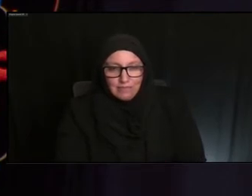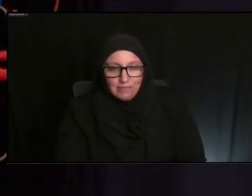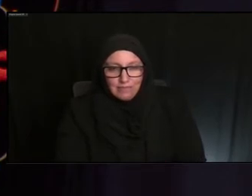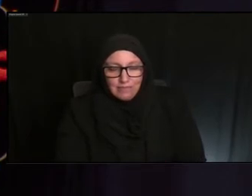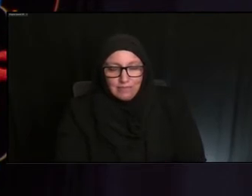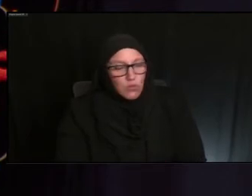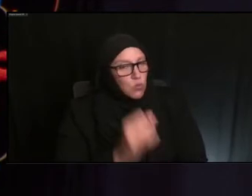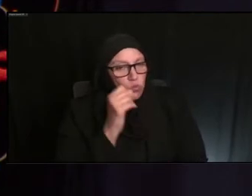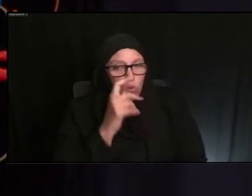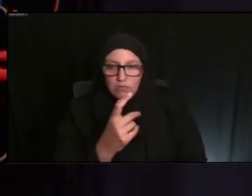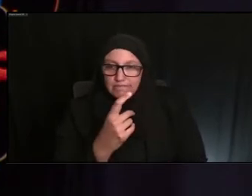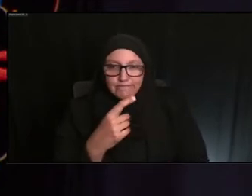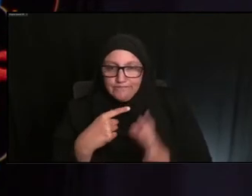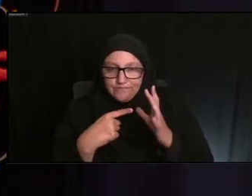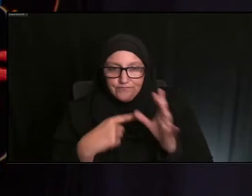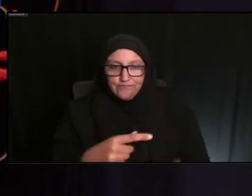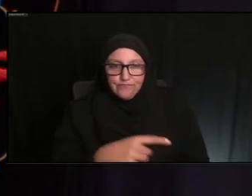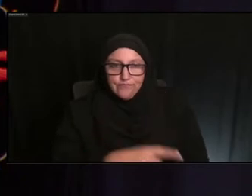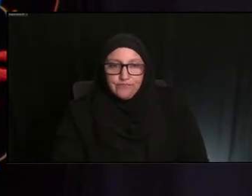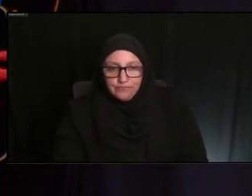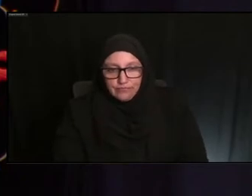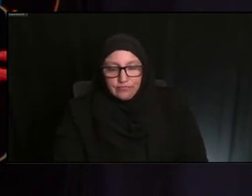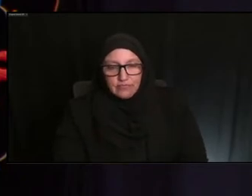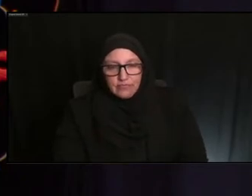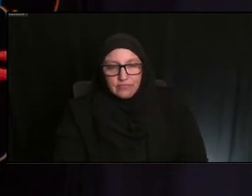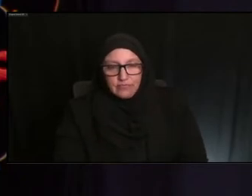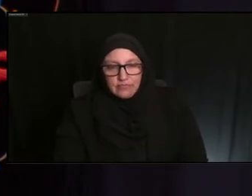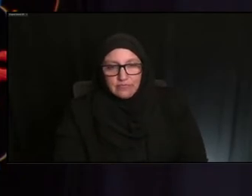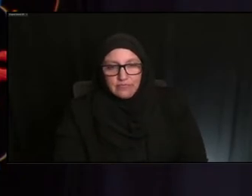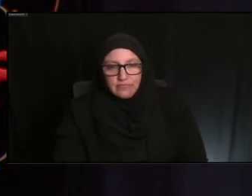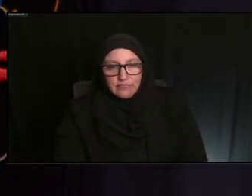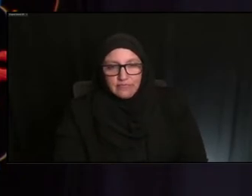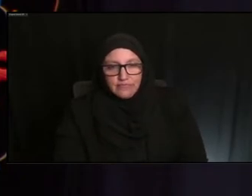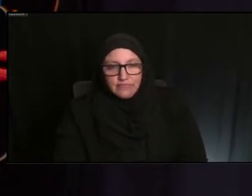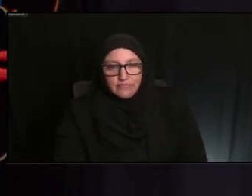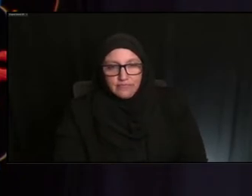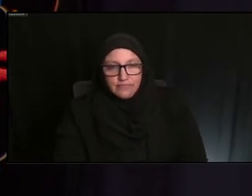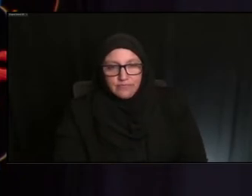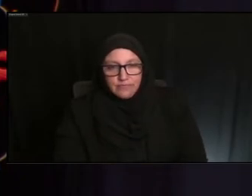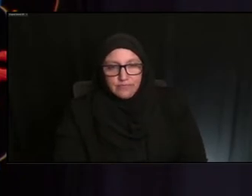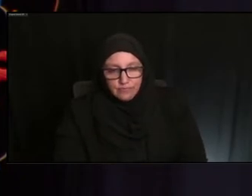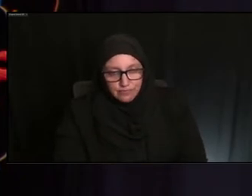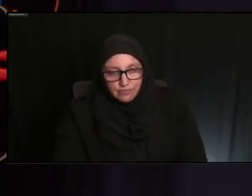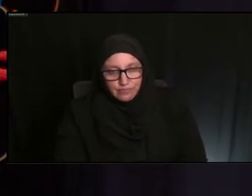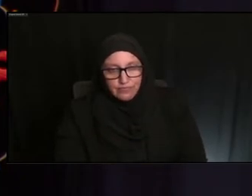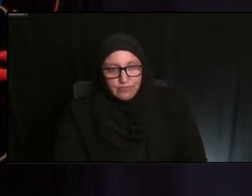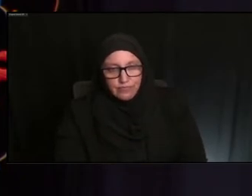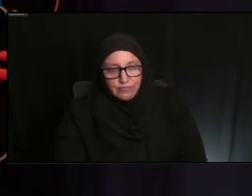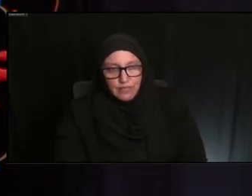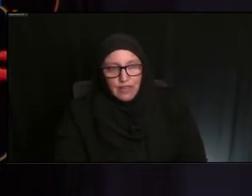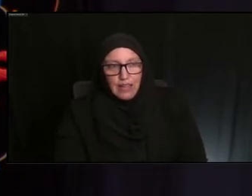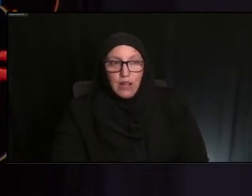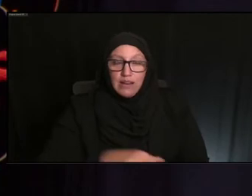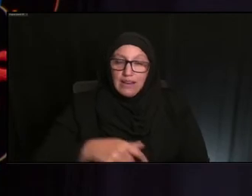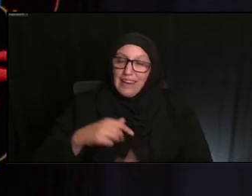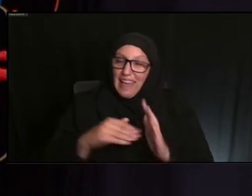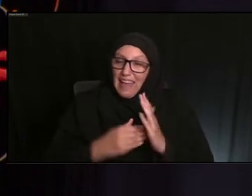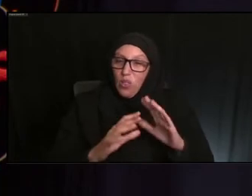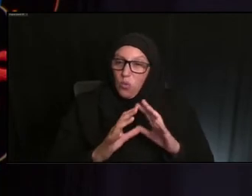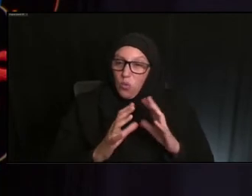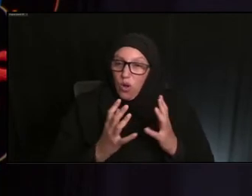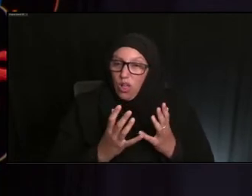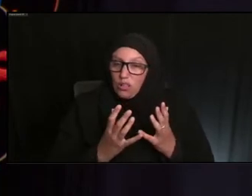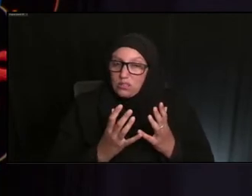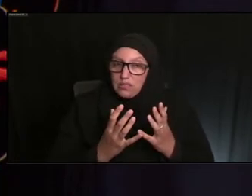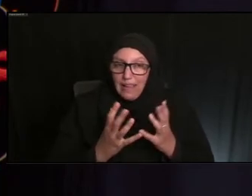today, how many things, like we're in cancel culture right now, but you pretty much still can say what you want. You know, you just get your Facebook banned